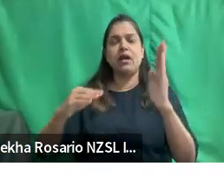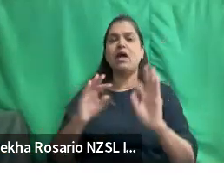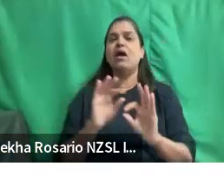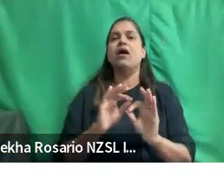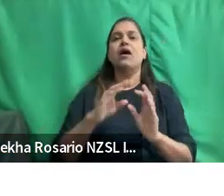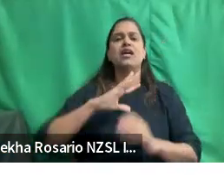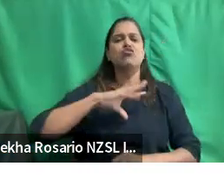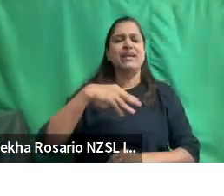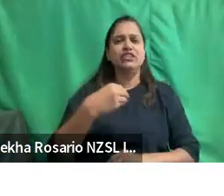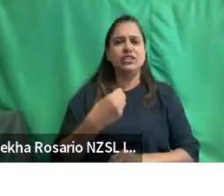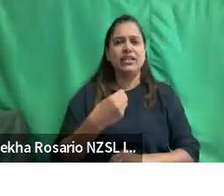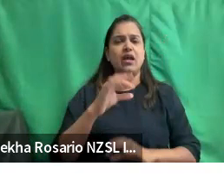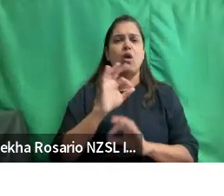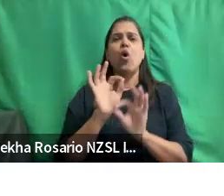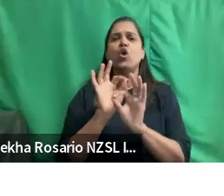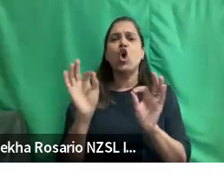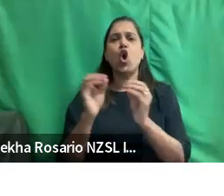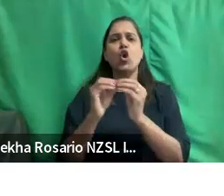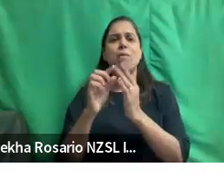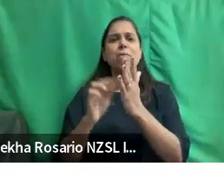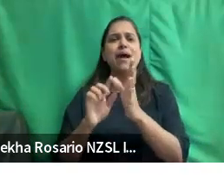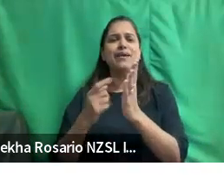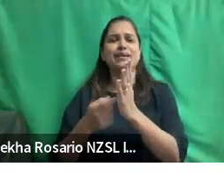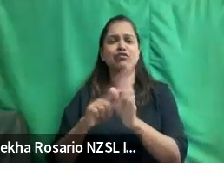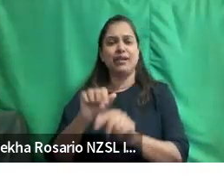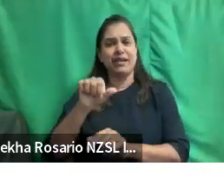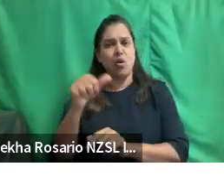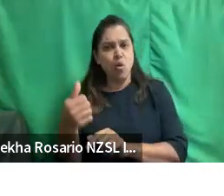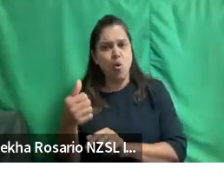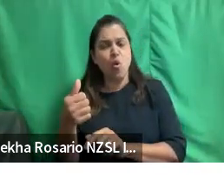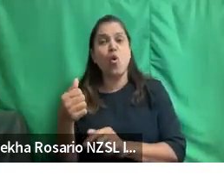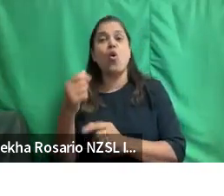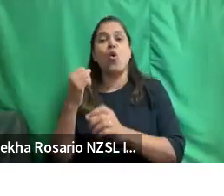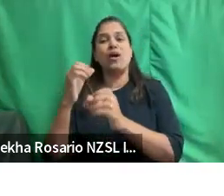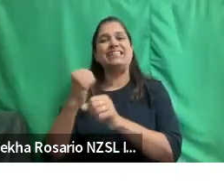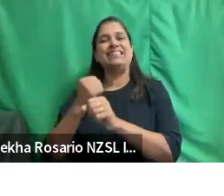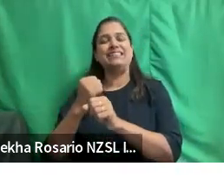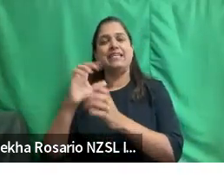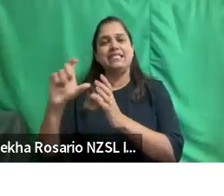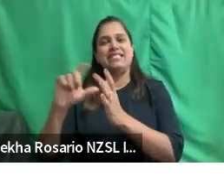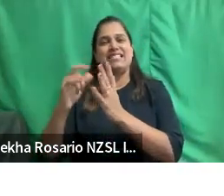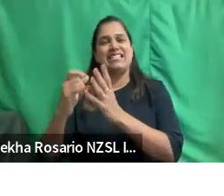levels of depression symptoms, followed by cisgender girls and then cisgender boys.